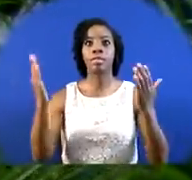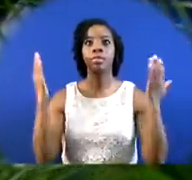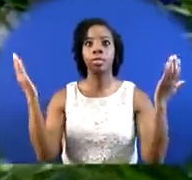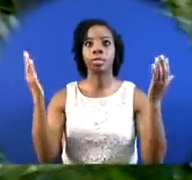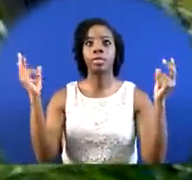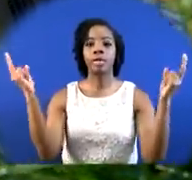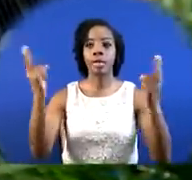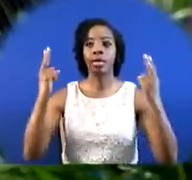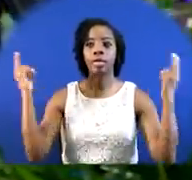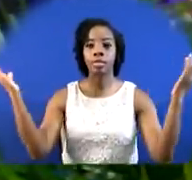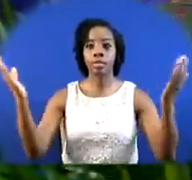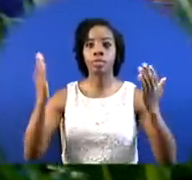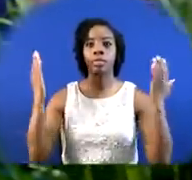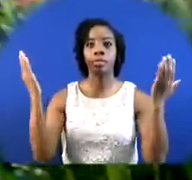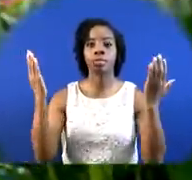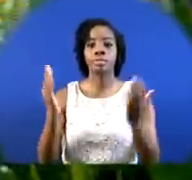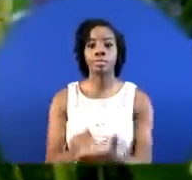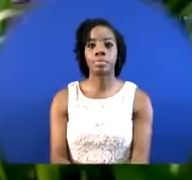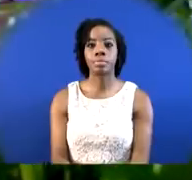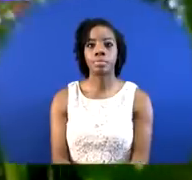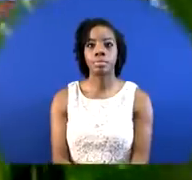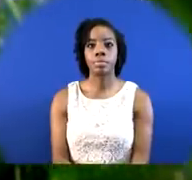Hallelujah. Hallelujah.